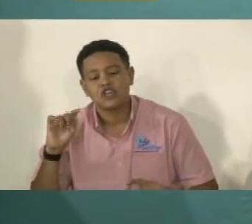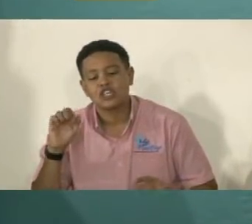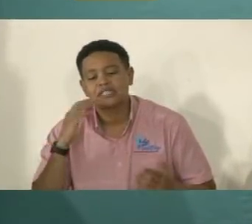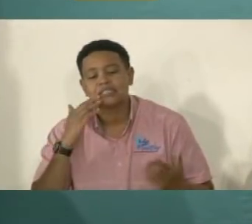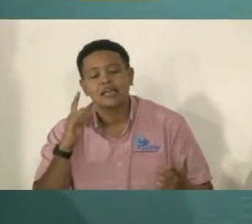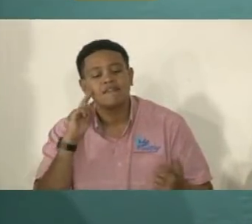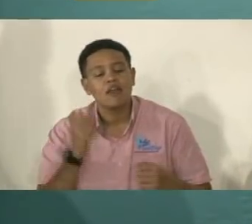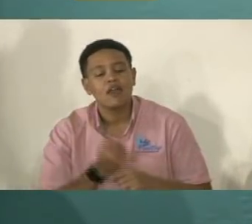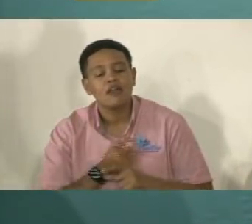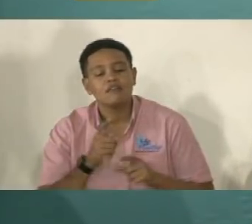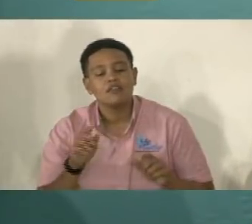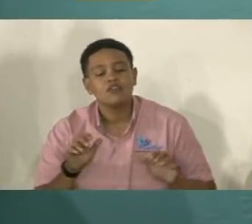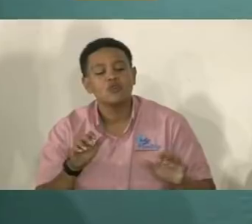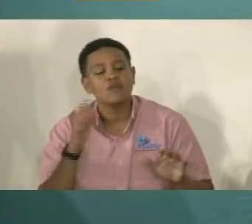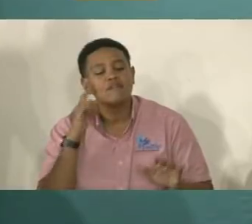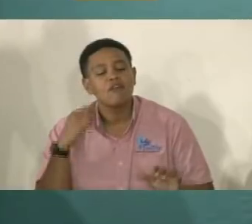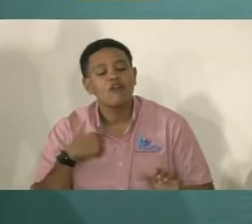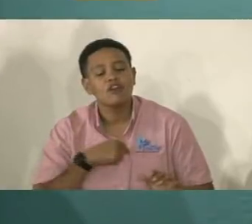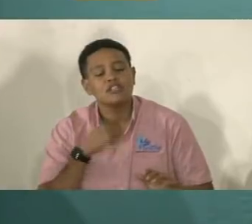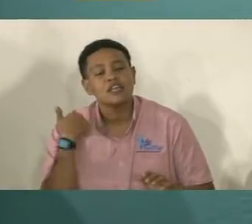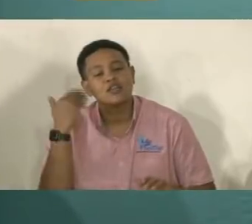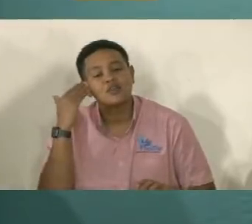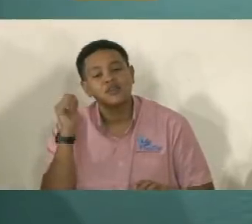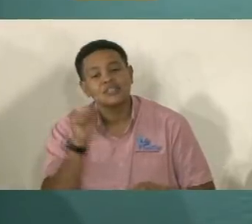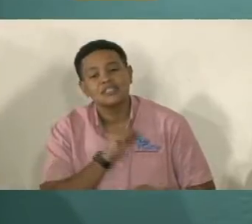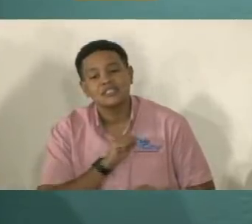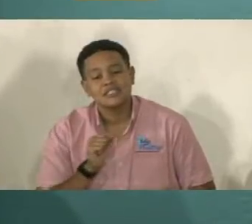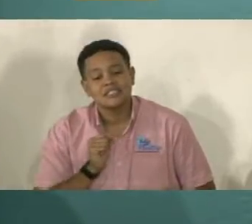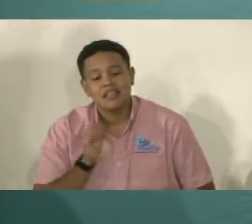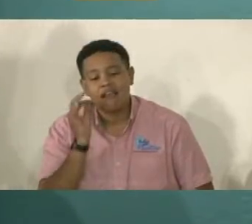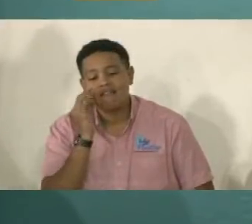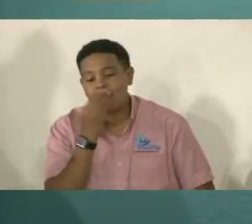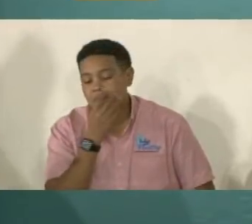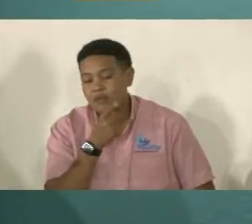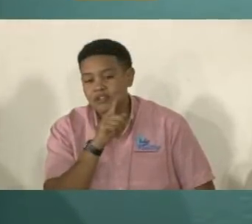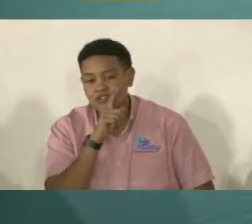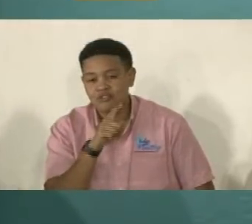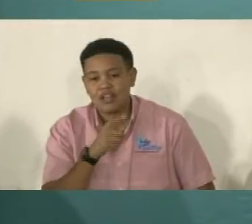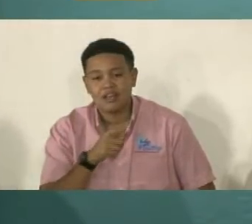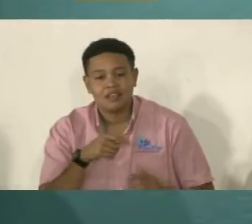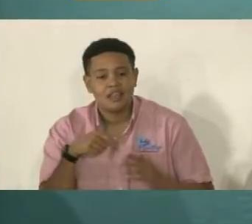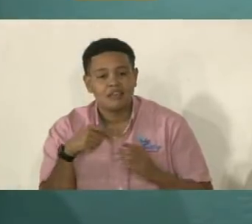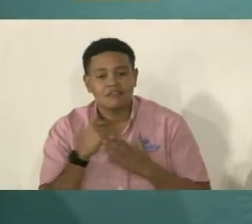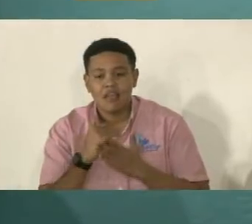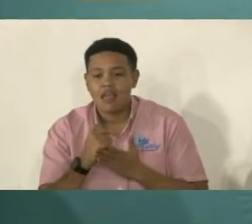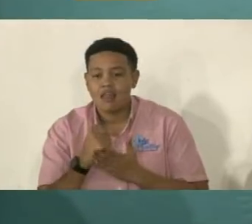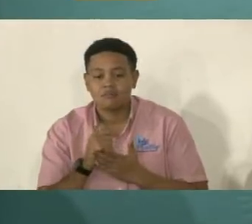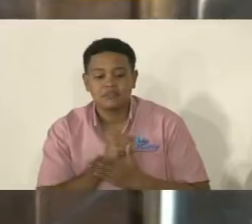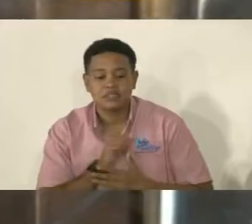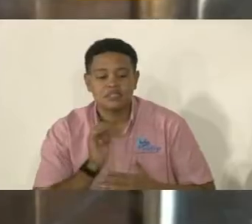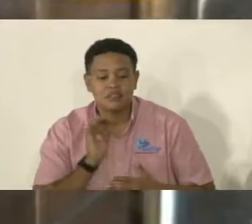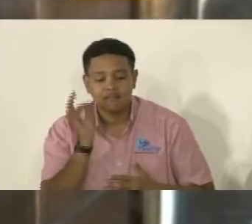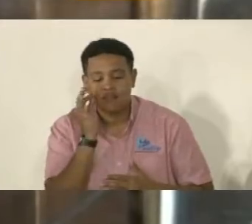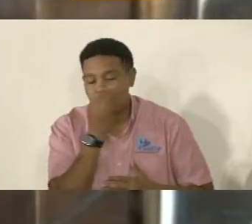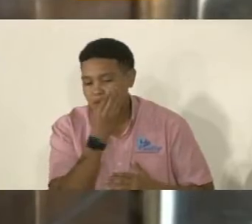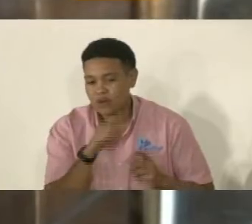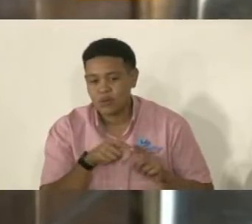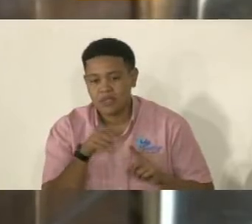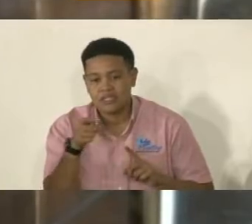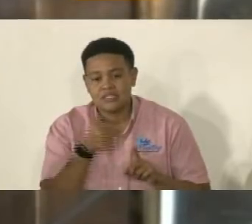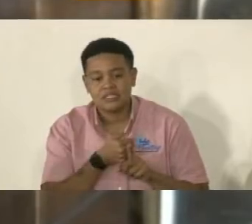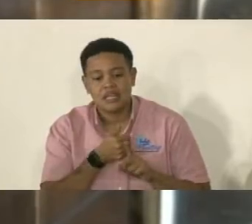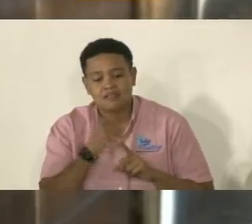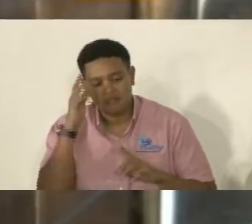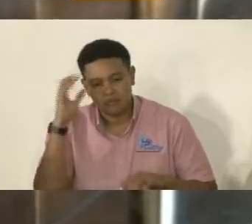have done for us. And I know Senator Morris, you have been extremely helpful to Senator Morris when he was